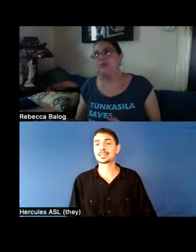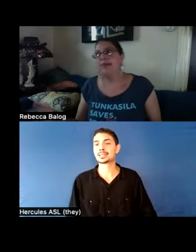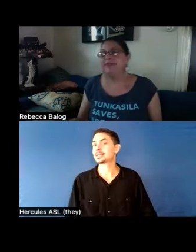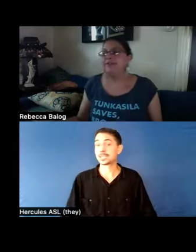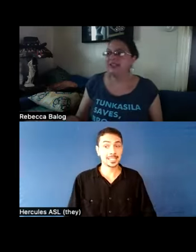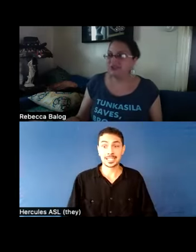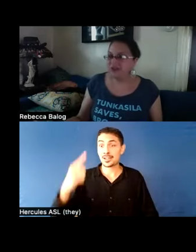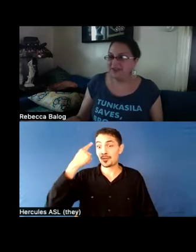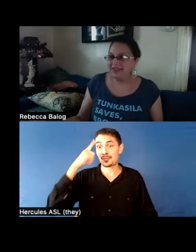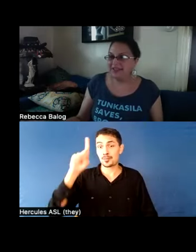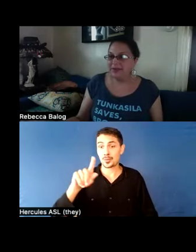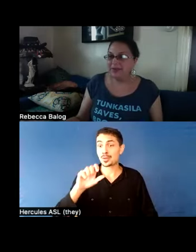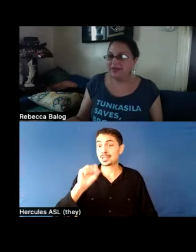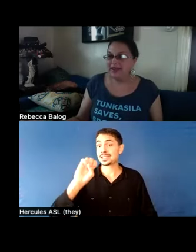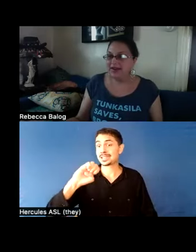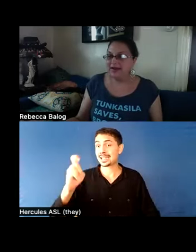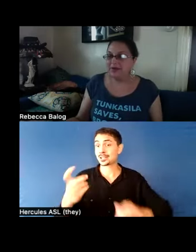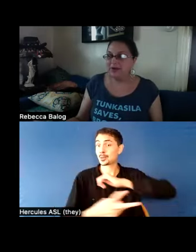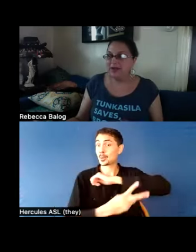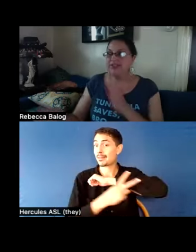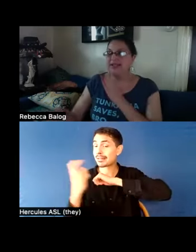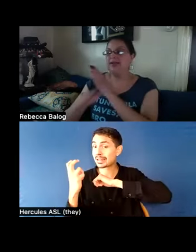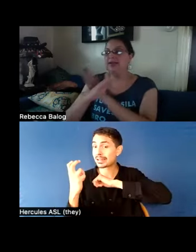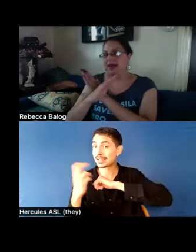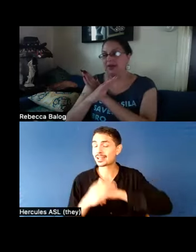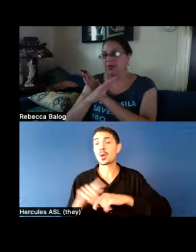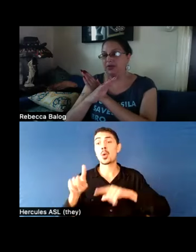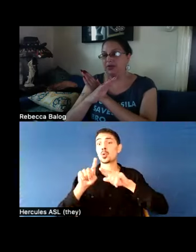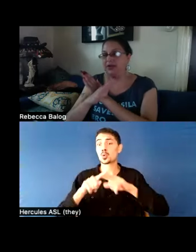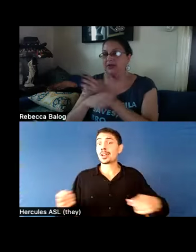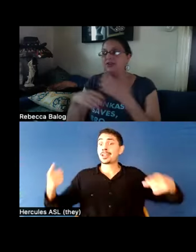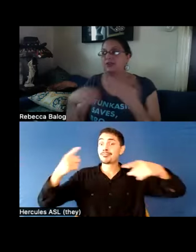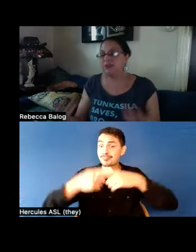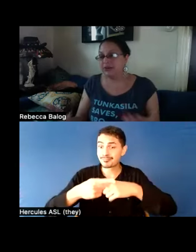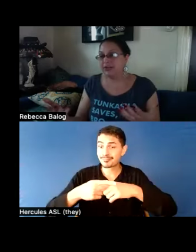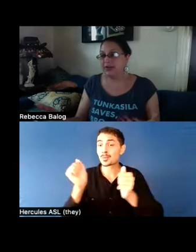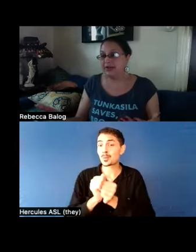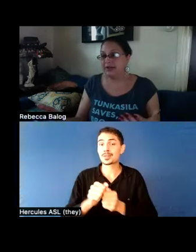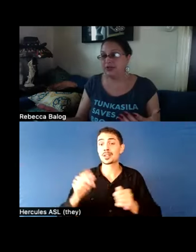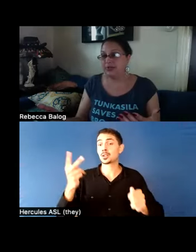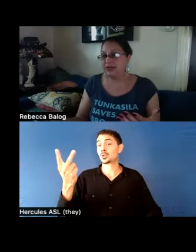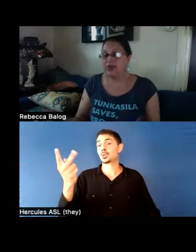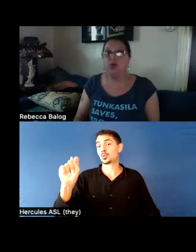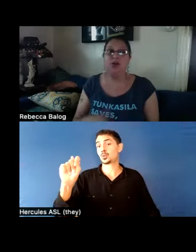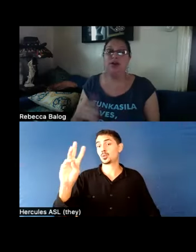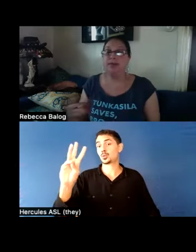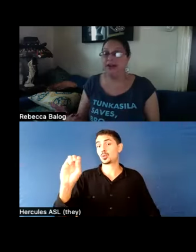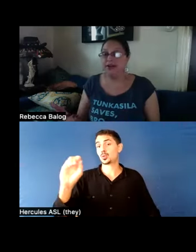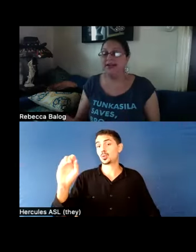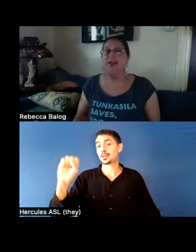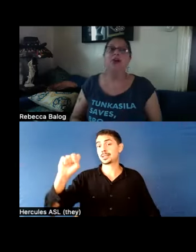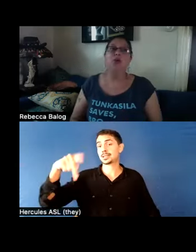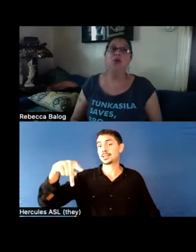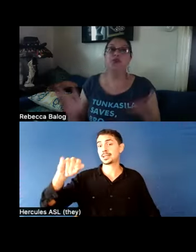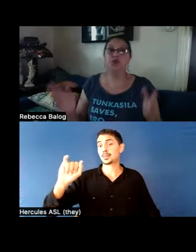so many for sex trafficking, but then intersect that with being Two-Spirit or Native LGBTQ or